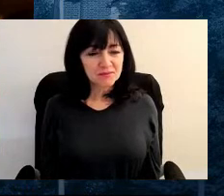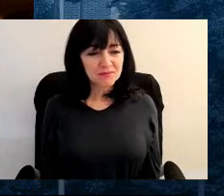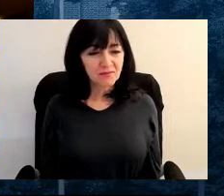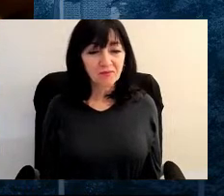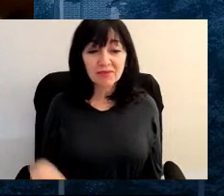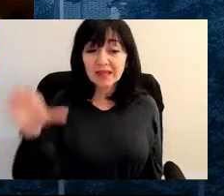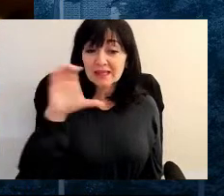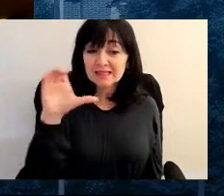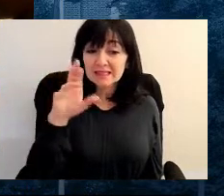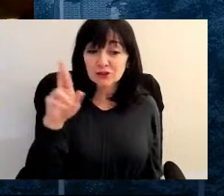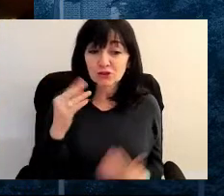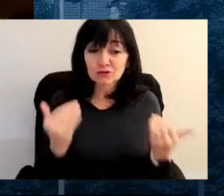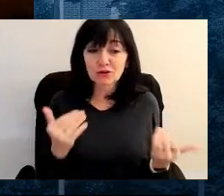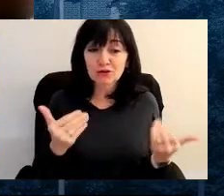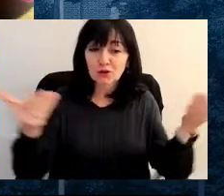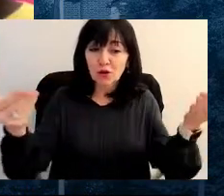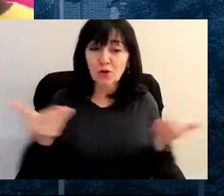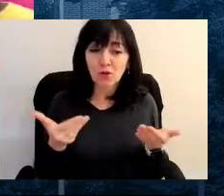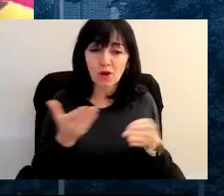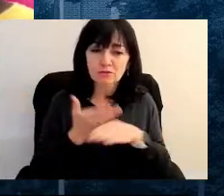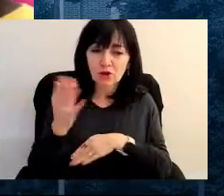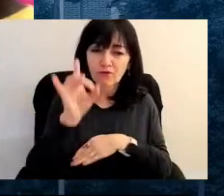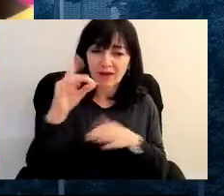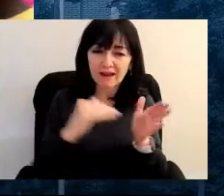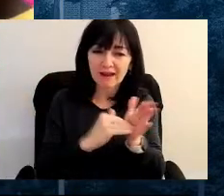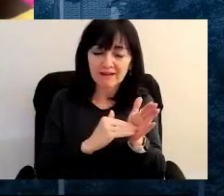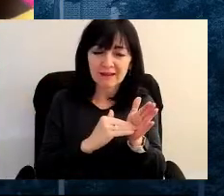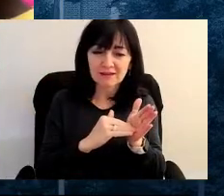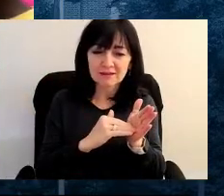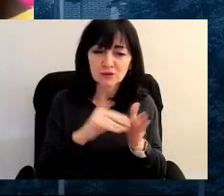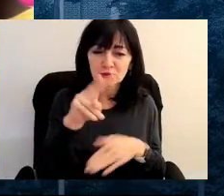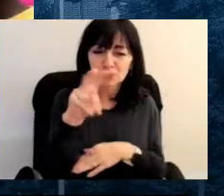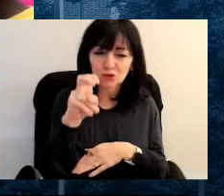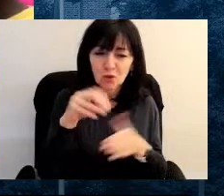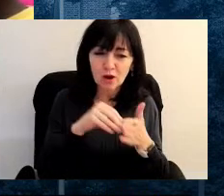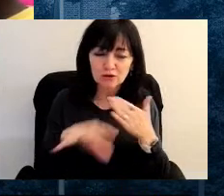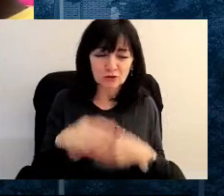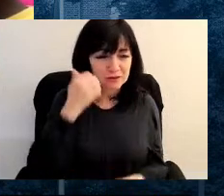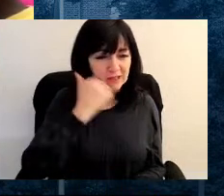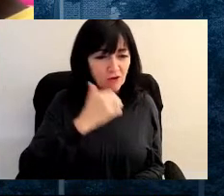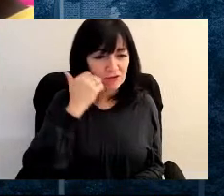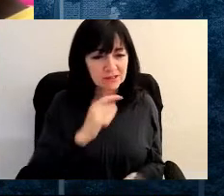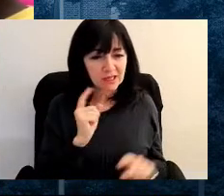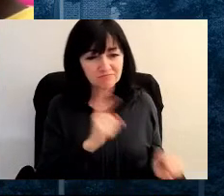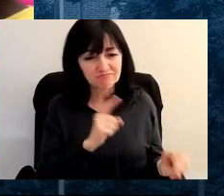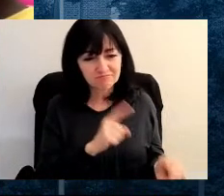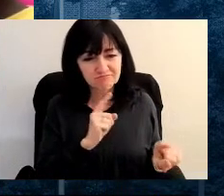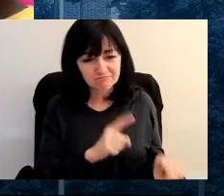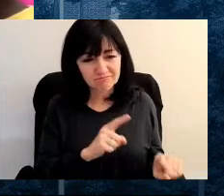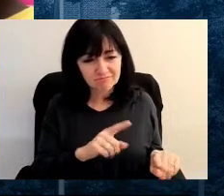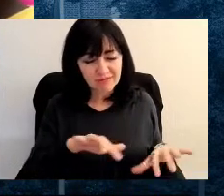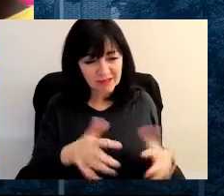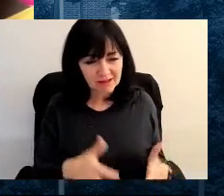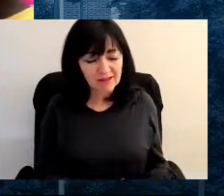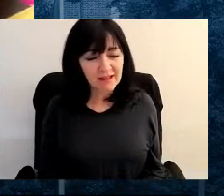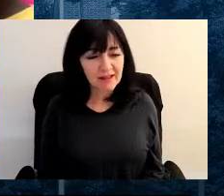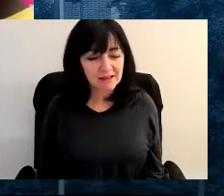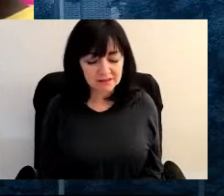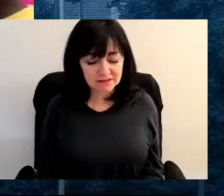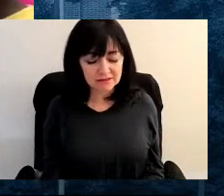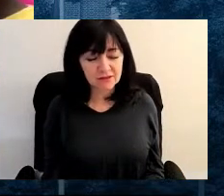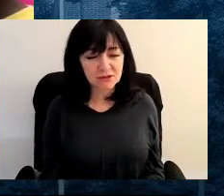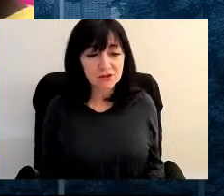Cesar Rodney currently welcomes over 8,200 students each day, with over 450 first through fifth